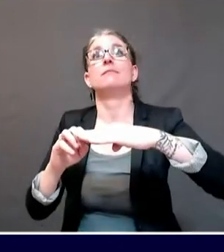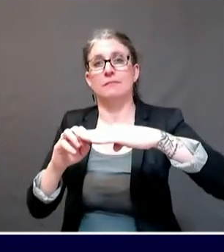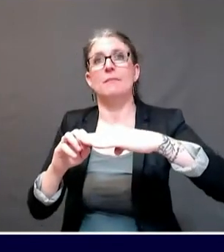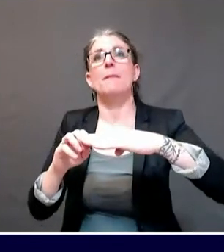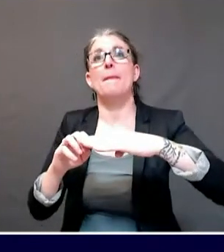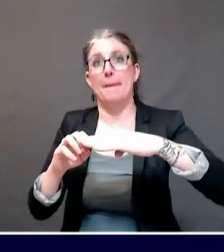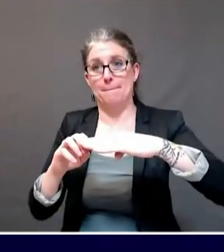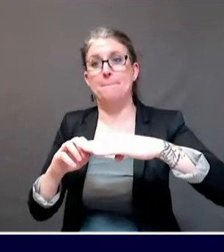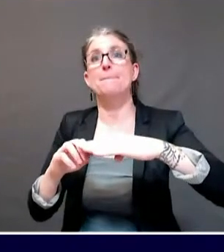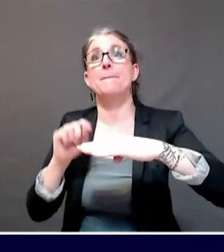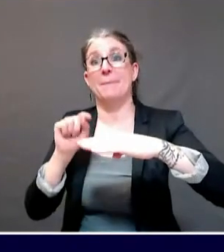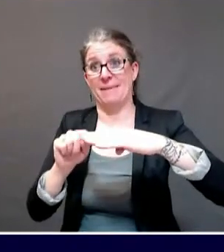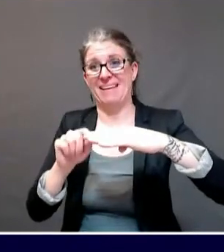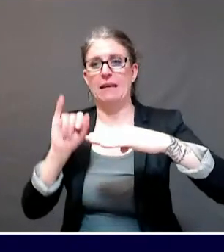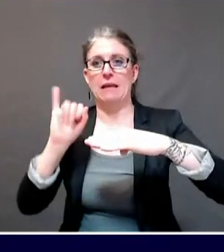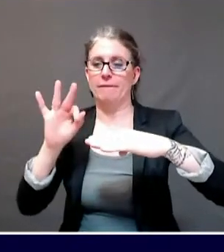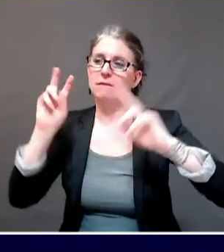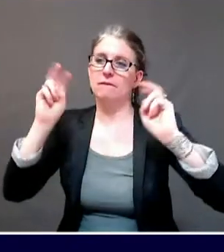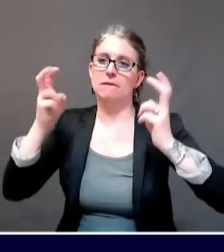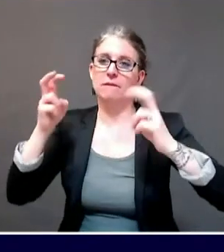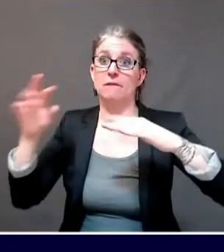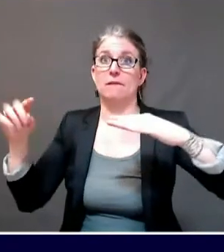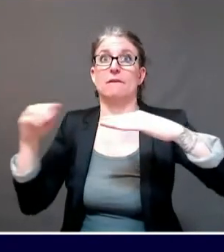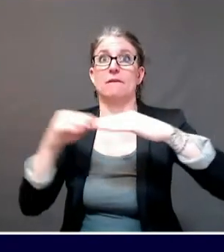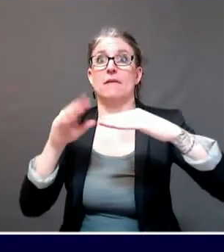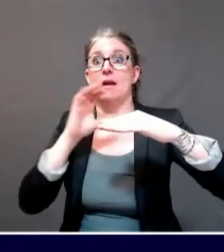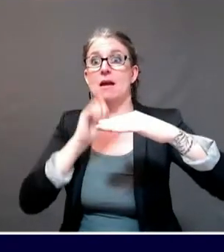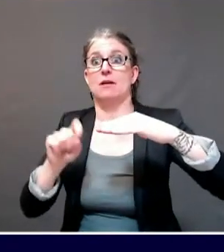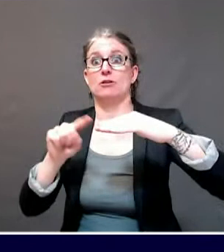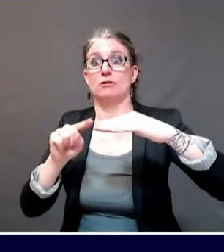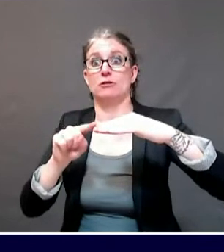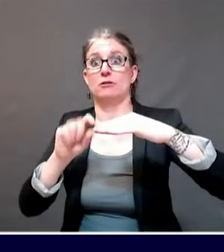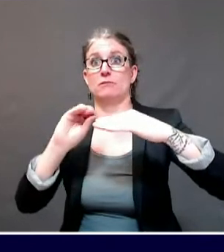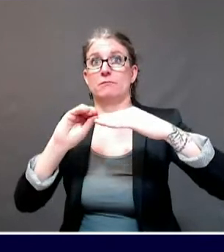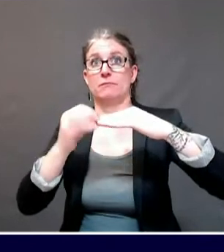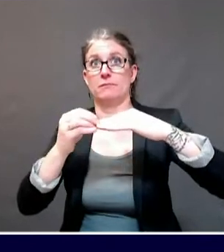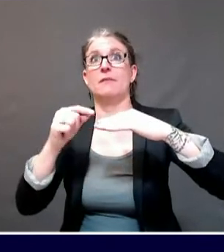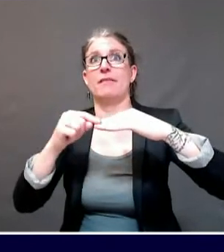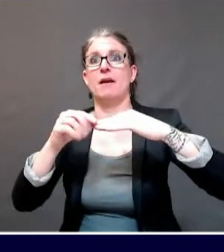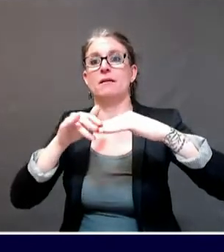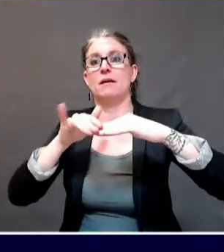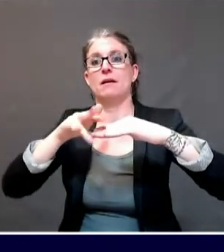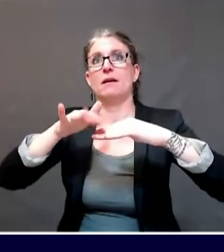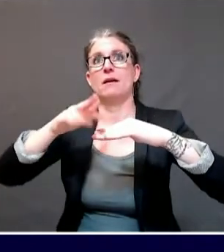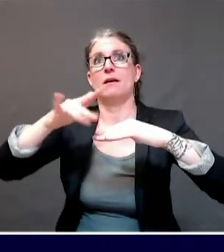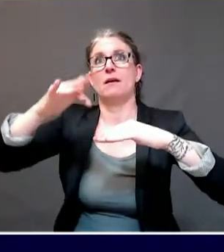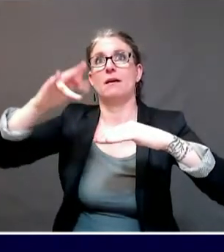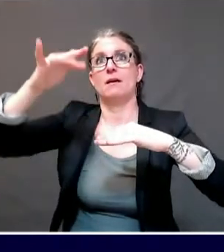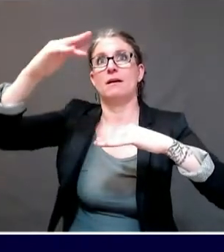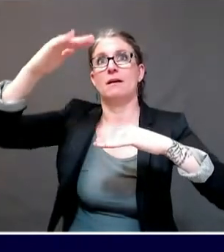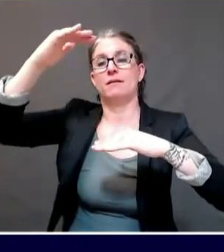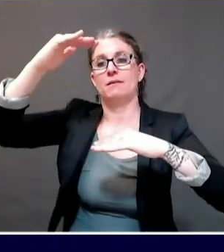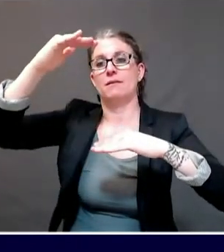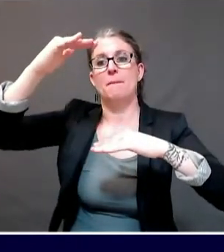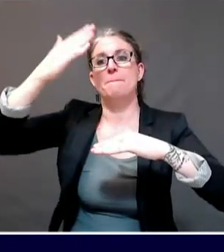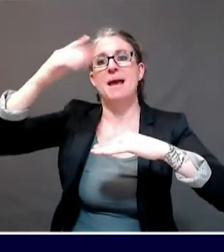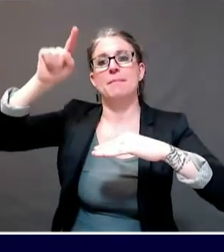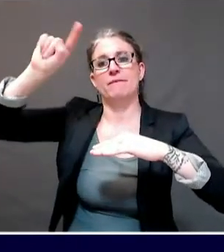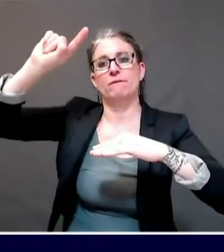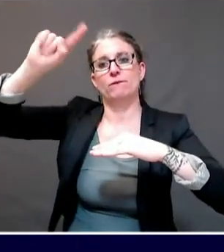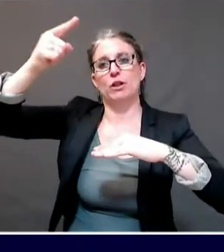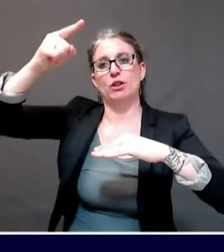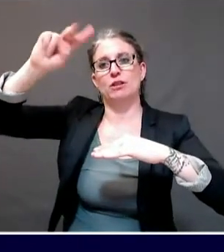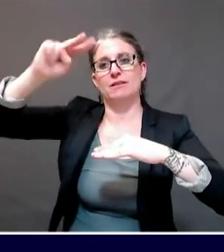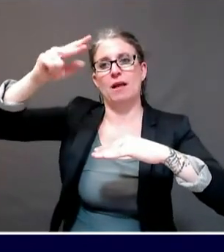that over X, maybe we start with an even higher bracket of age category and then move a little bit